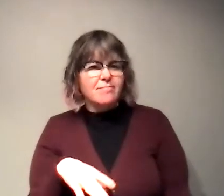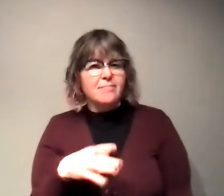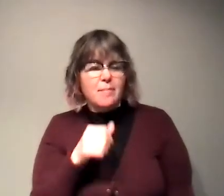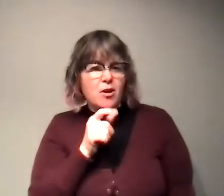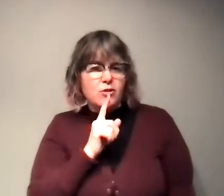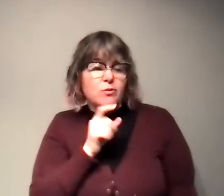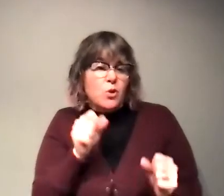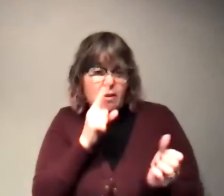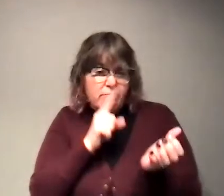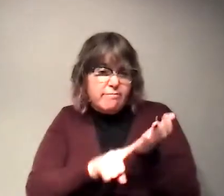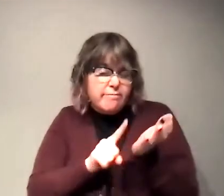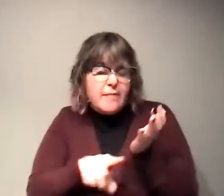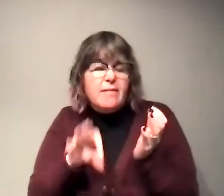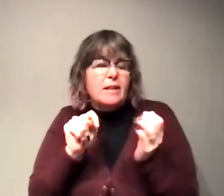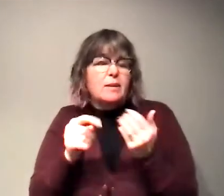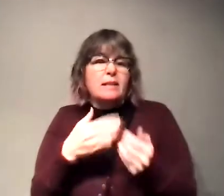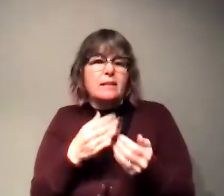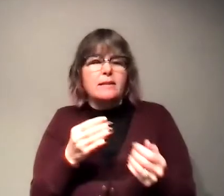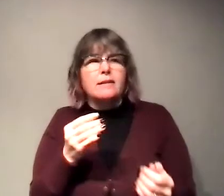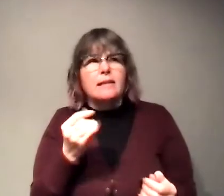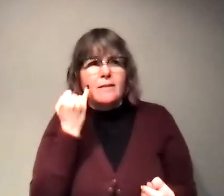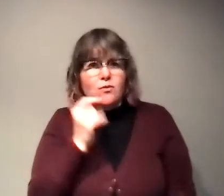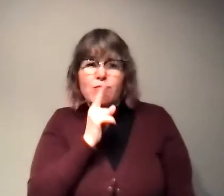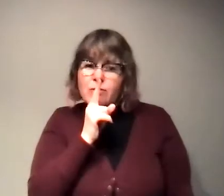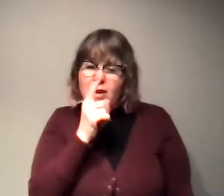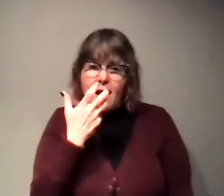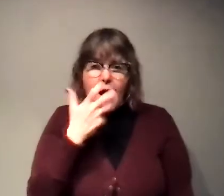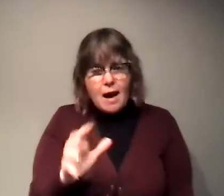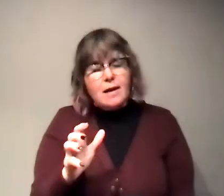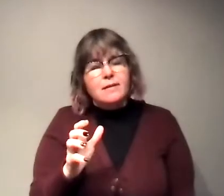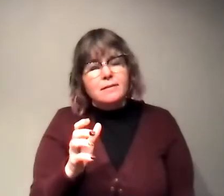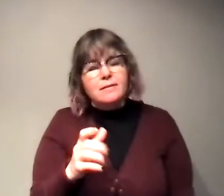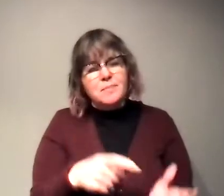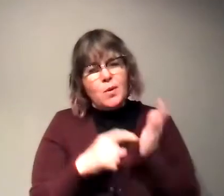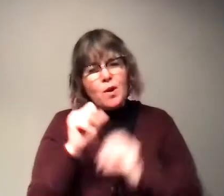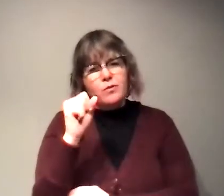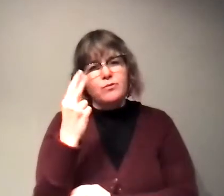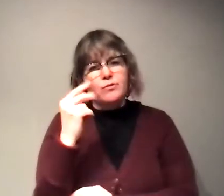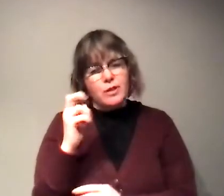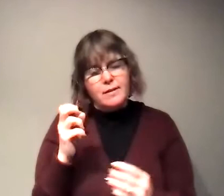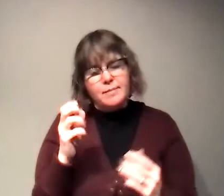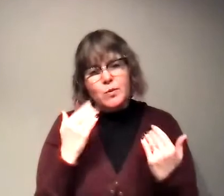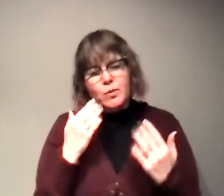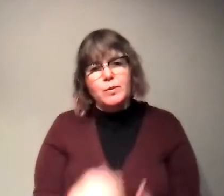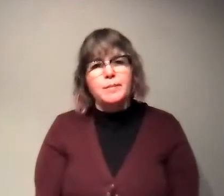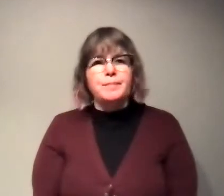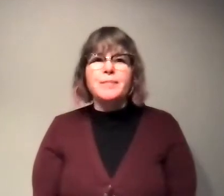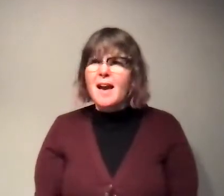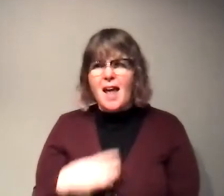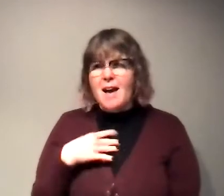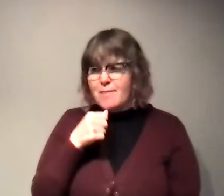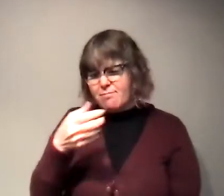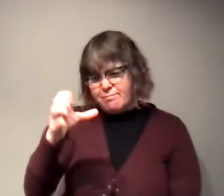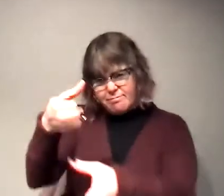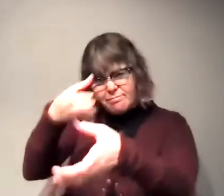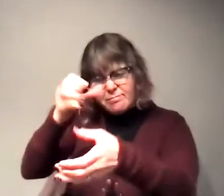could find out pretty easily. I imagine if it's really hot, then sometimes they'd want to be able to cool down. I bet. Yeah, I don't know a lot about swans either. The thing